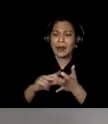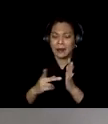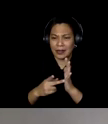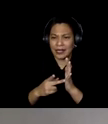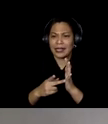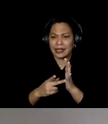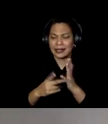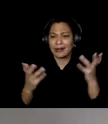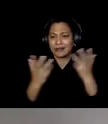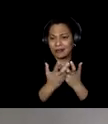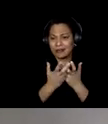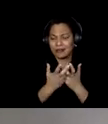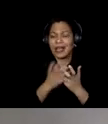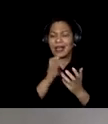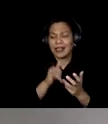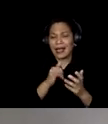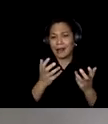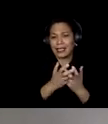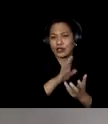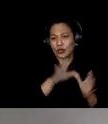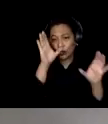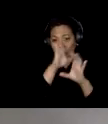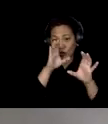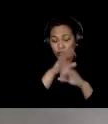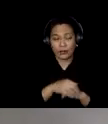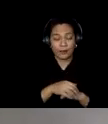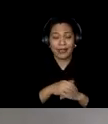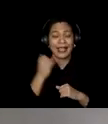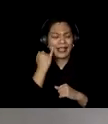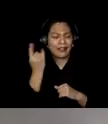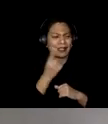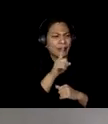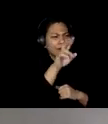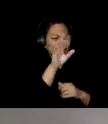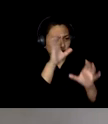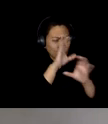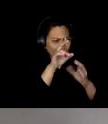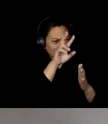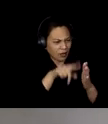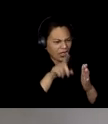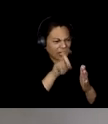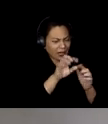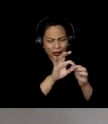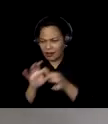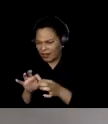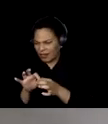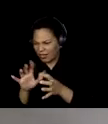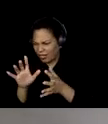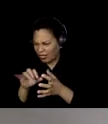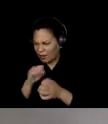it's content that people wanted. If someone clicks through to your website and it's a mess, they just can't find what they